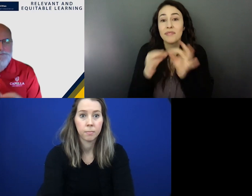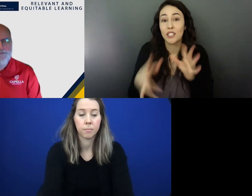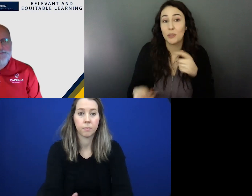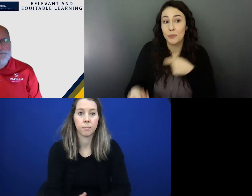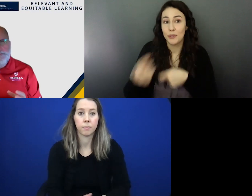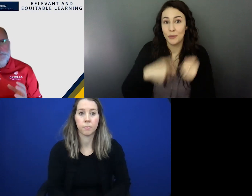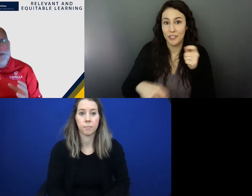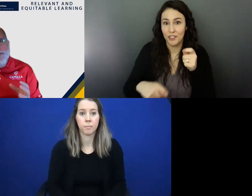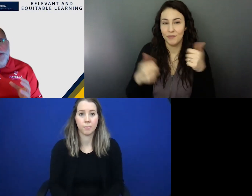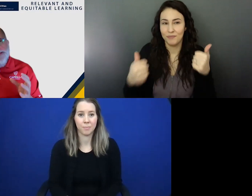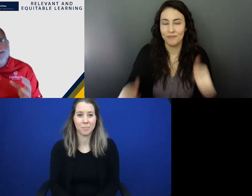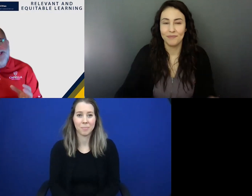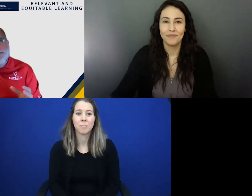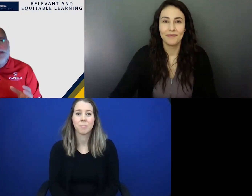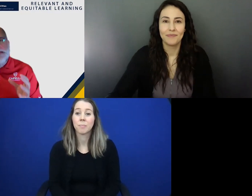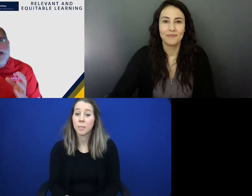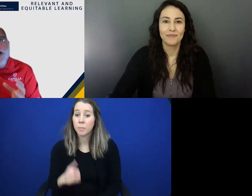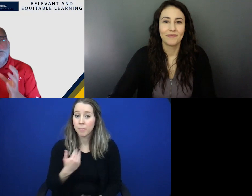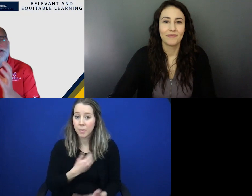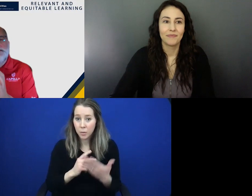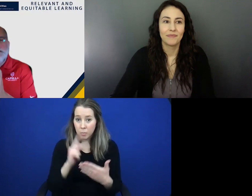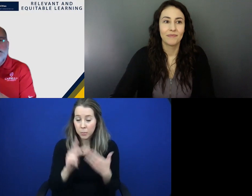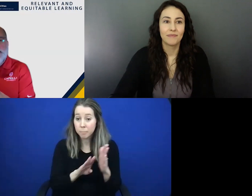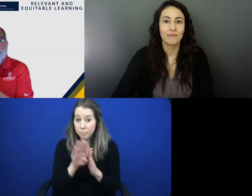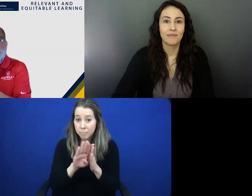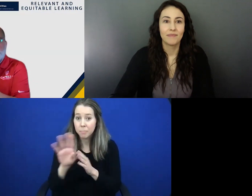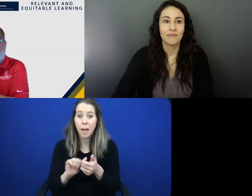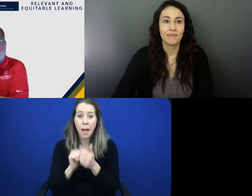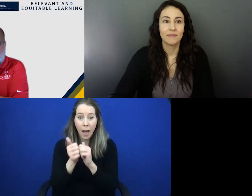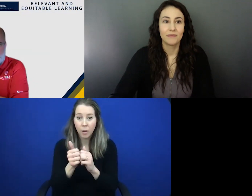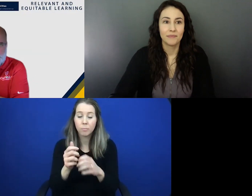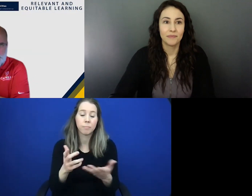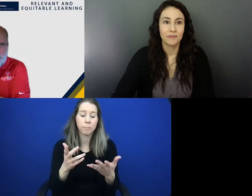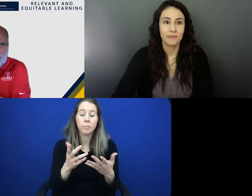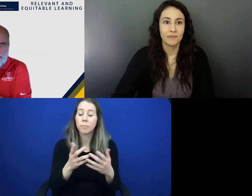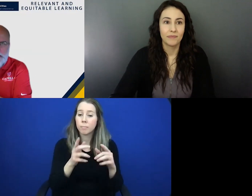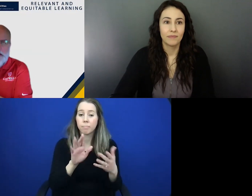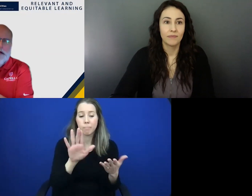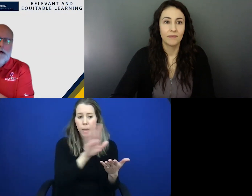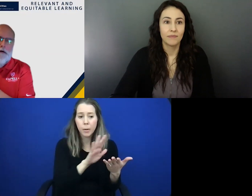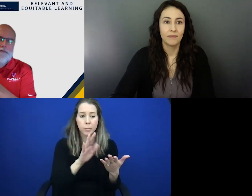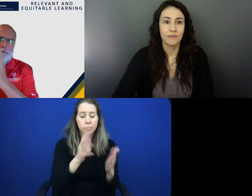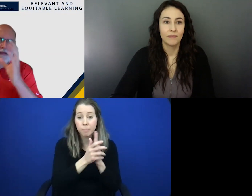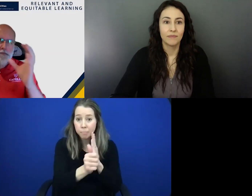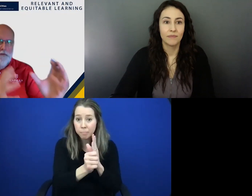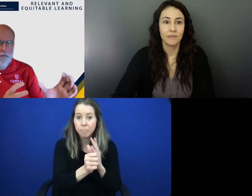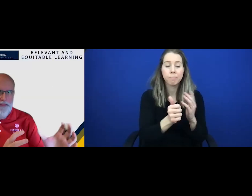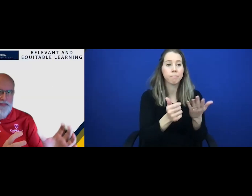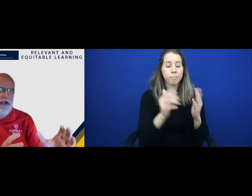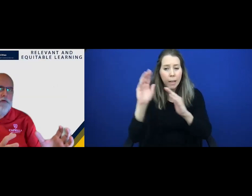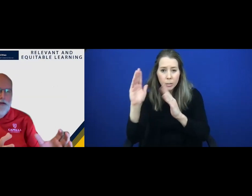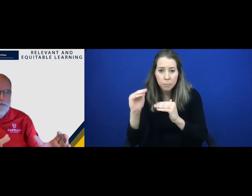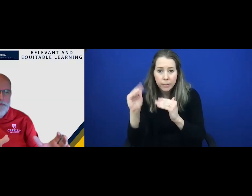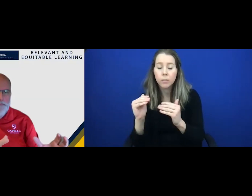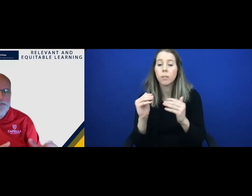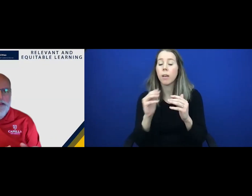programs is by examining the competencies that are expected of people with